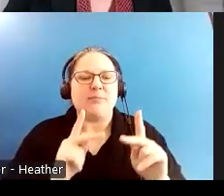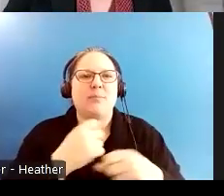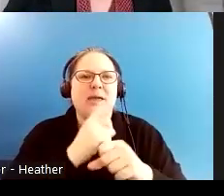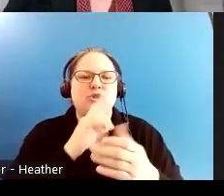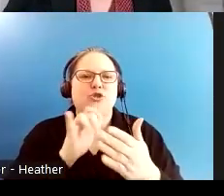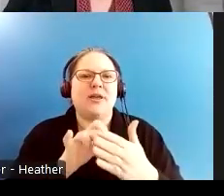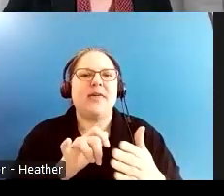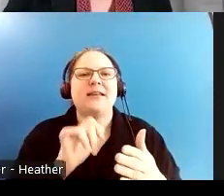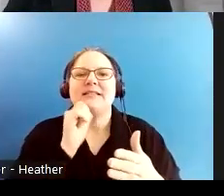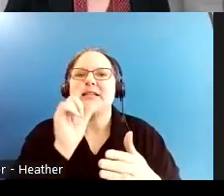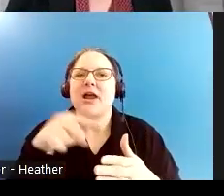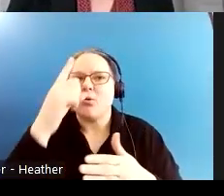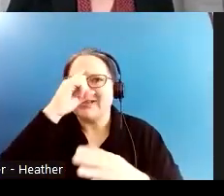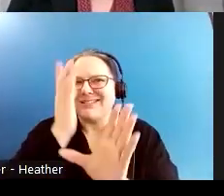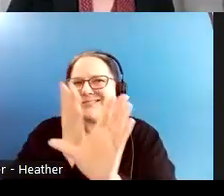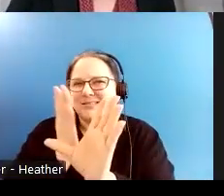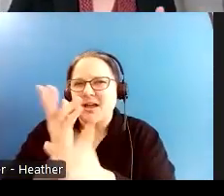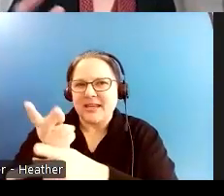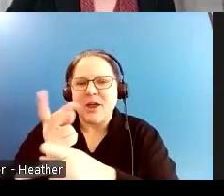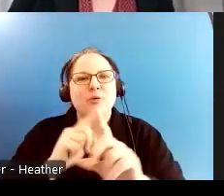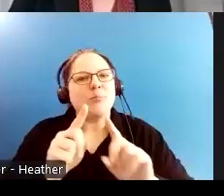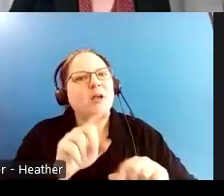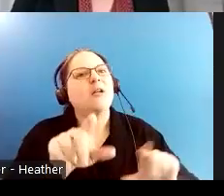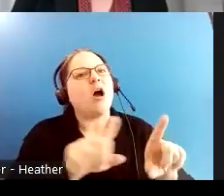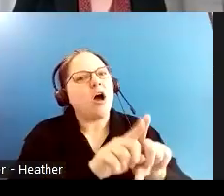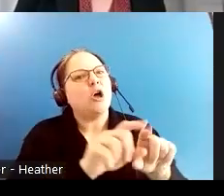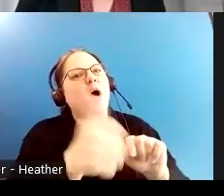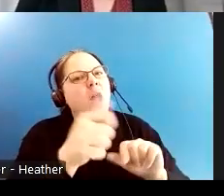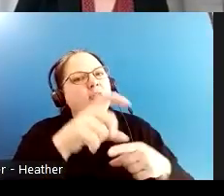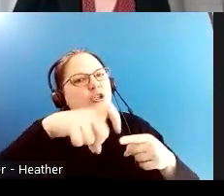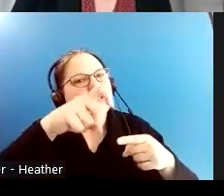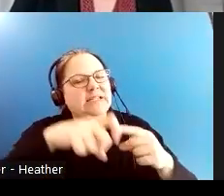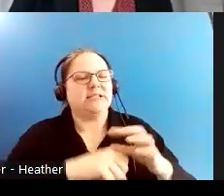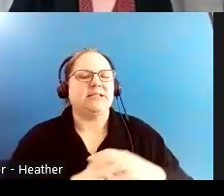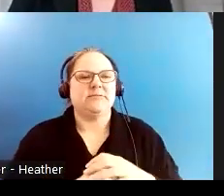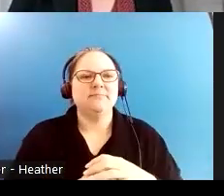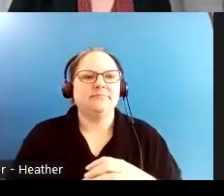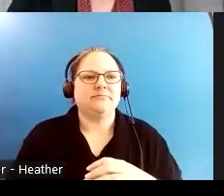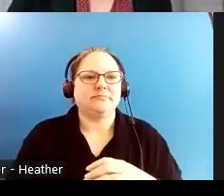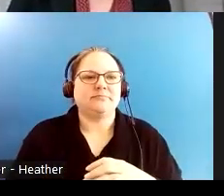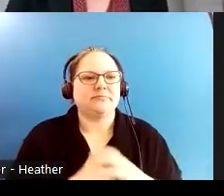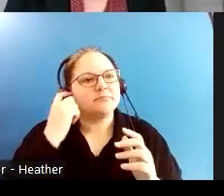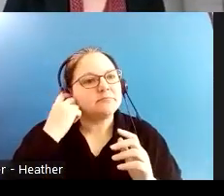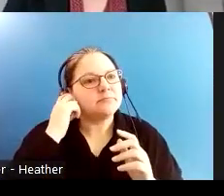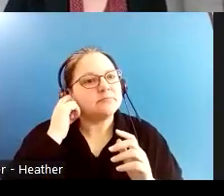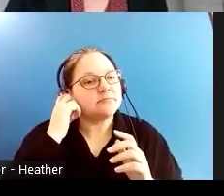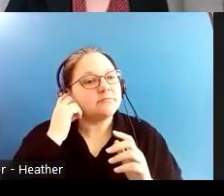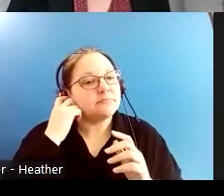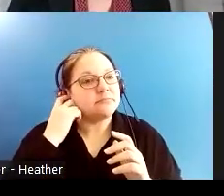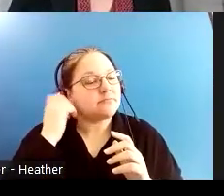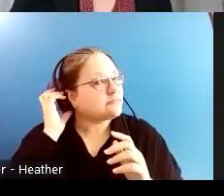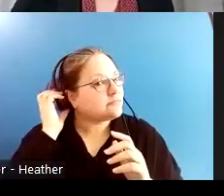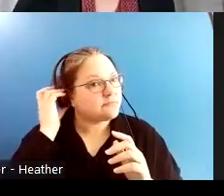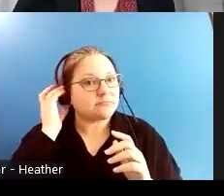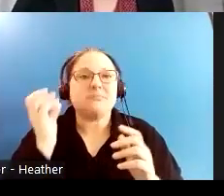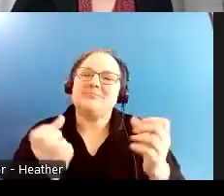psychiatric care, but also the housing and other things that are needed to support the person. Unfortunately, a lot of people have passed away. Overdose